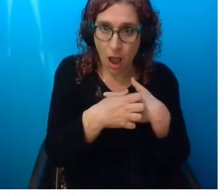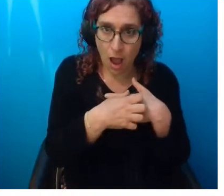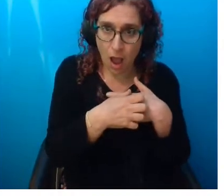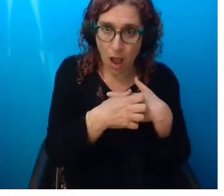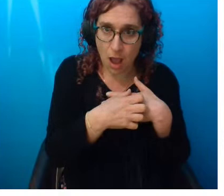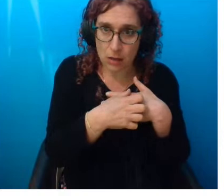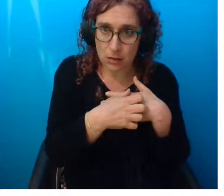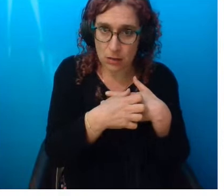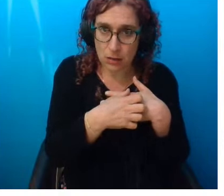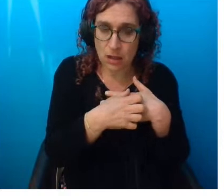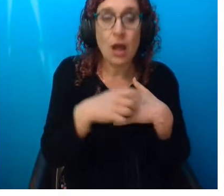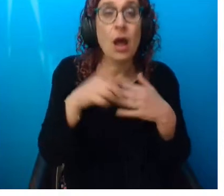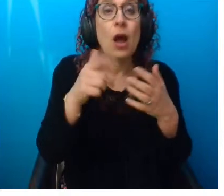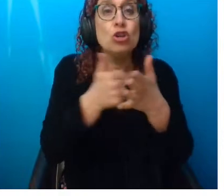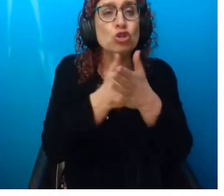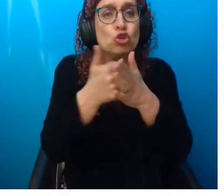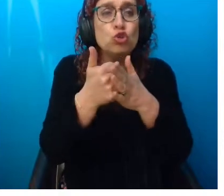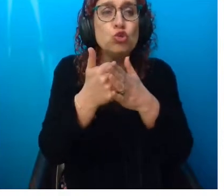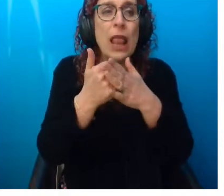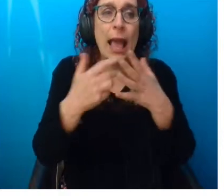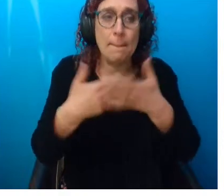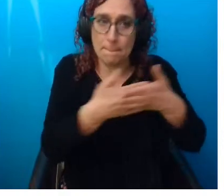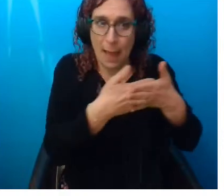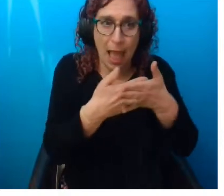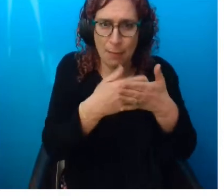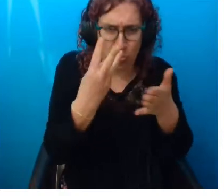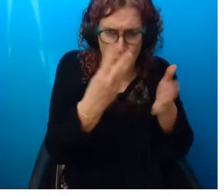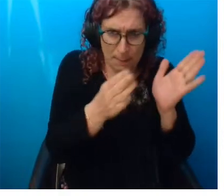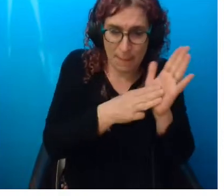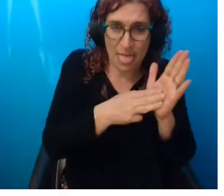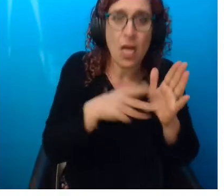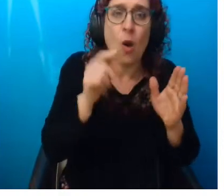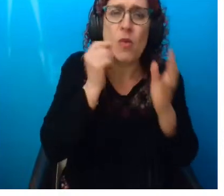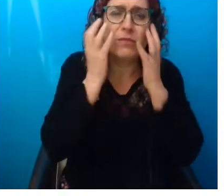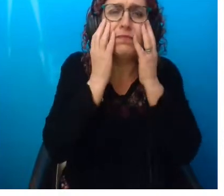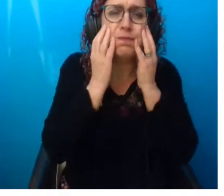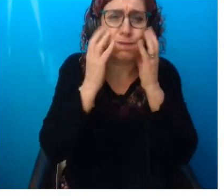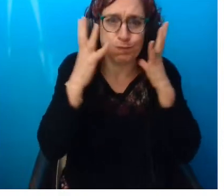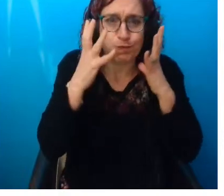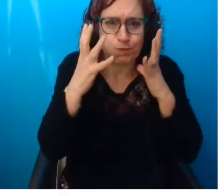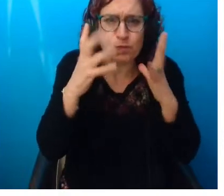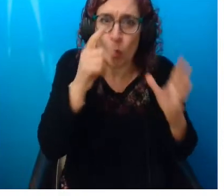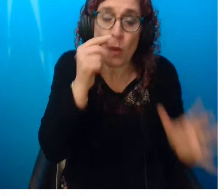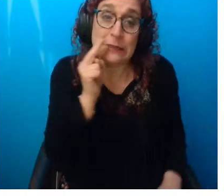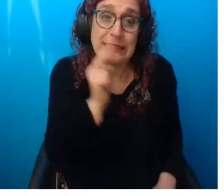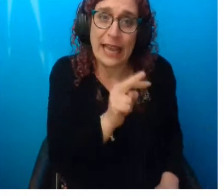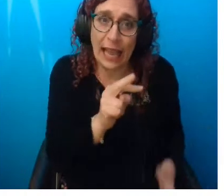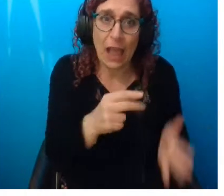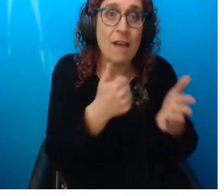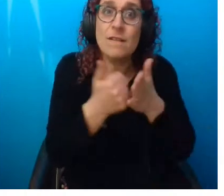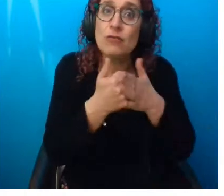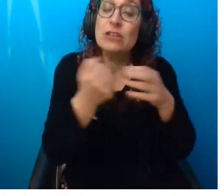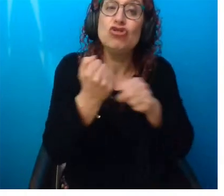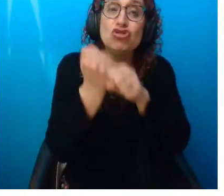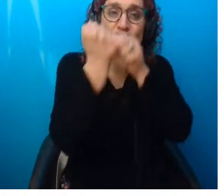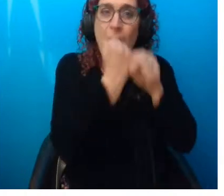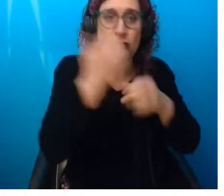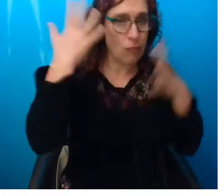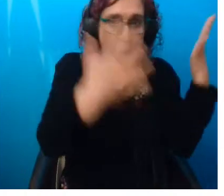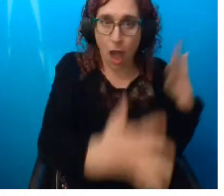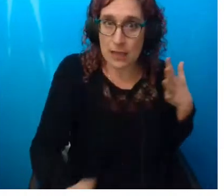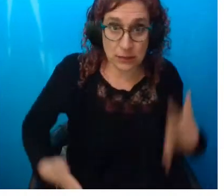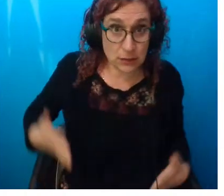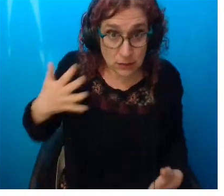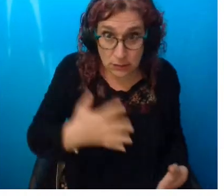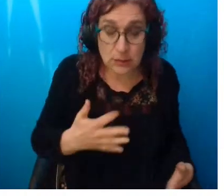very facial, eczema that is generalized and very severe, and eczema that does not respond